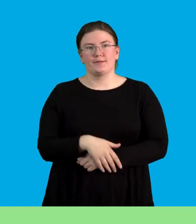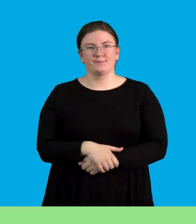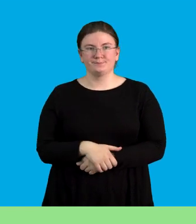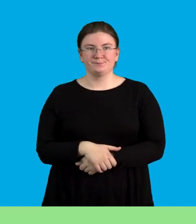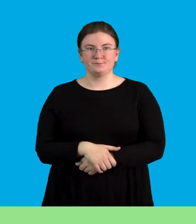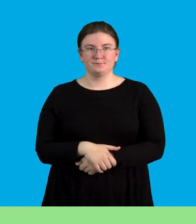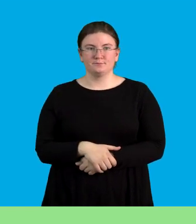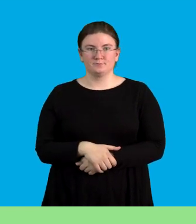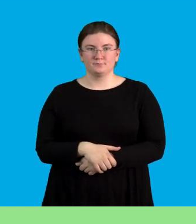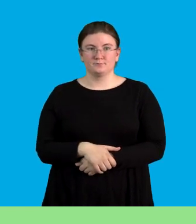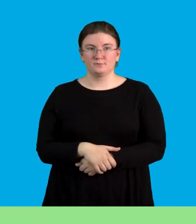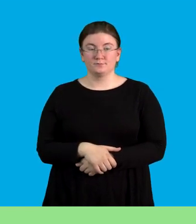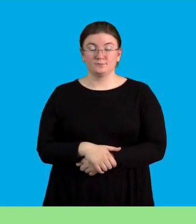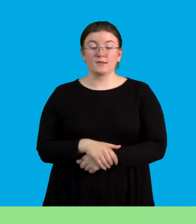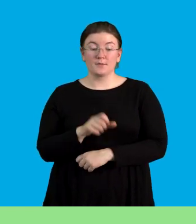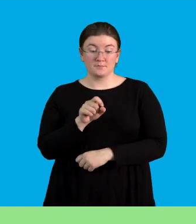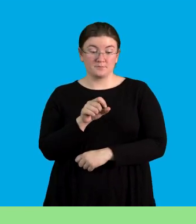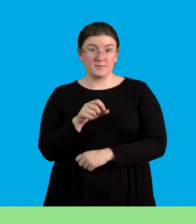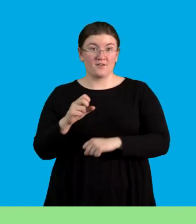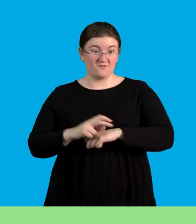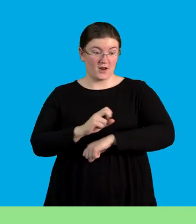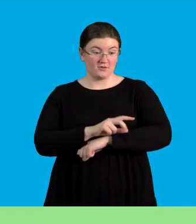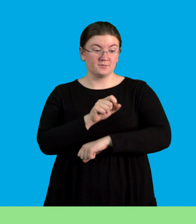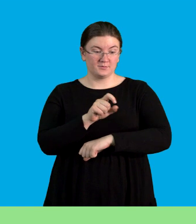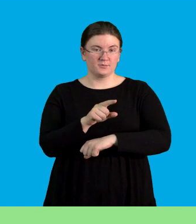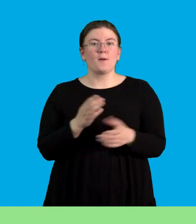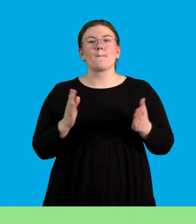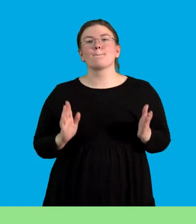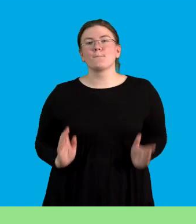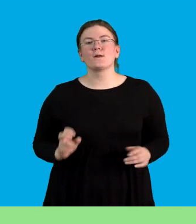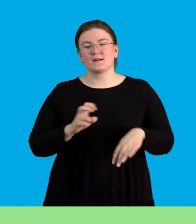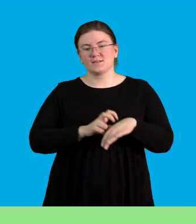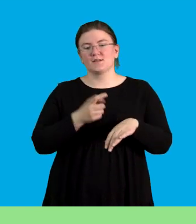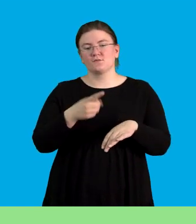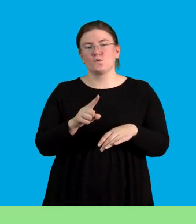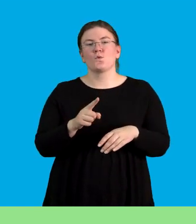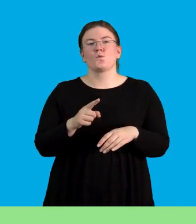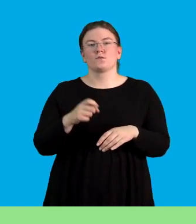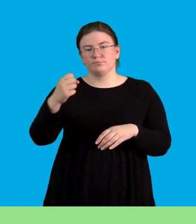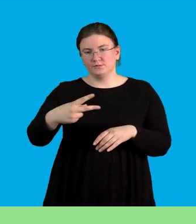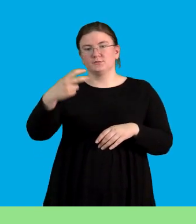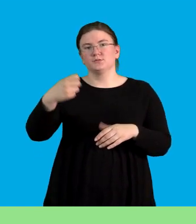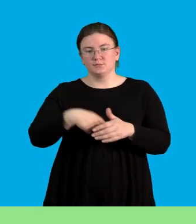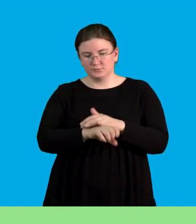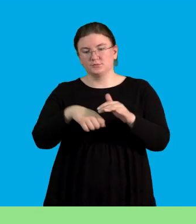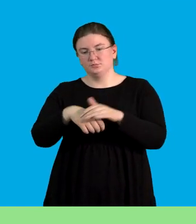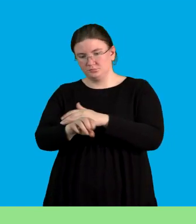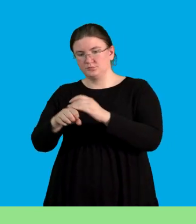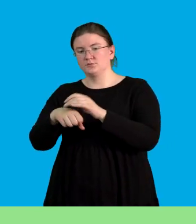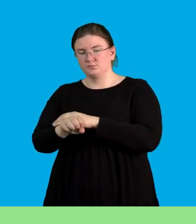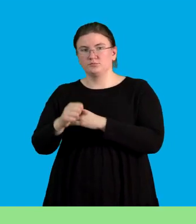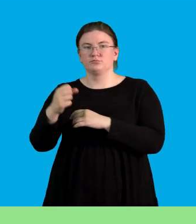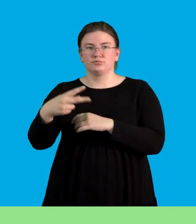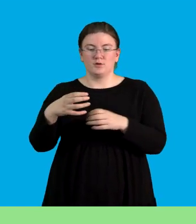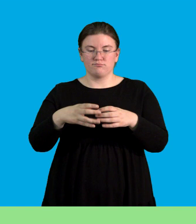structure. They only reproduce and grow inside the body of a host. That is how they are